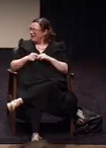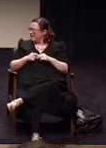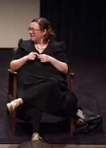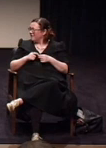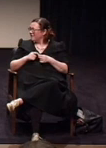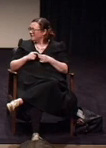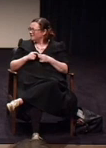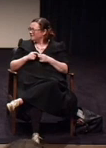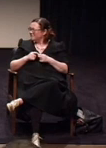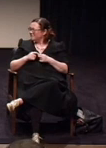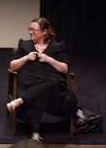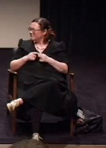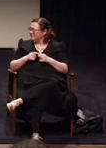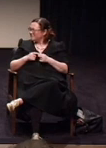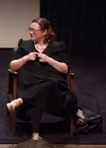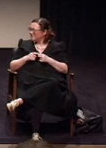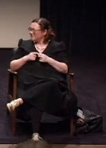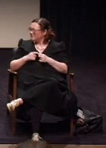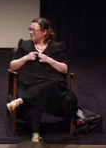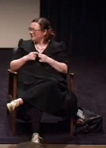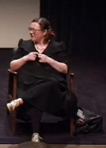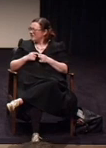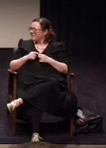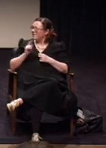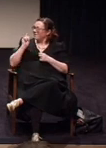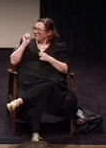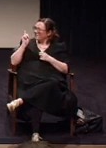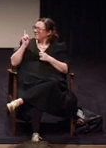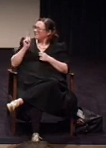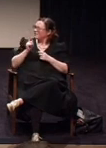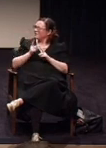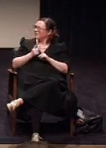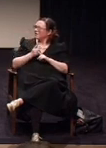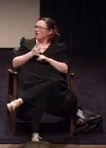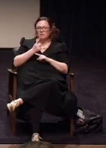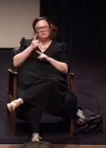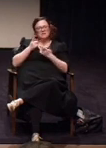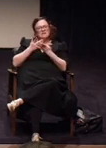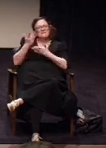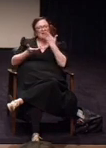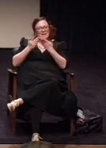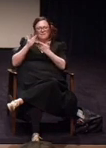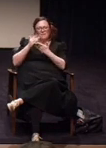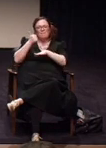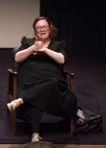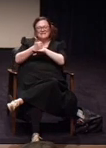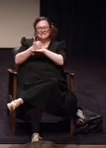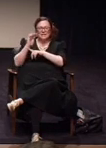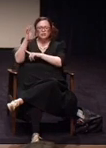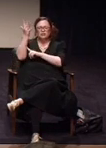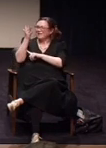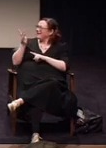Okay. This is the 112 index-based, the basic question tree. Oh, sorry, there it is.